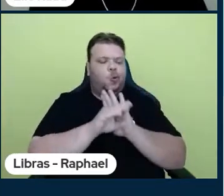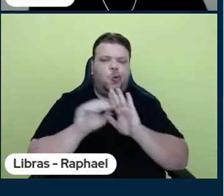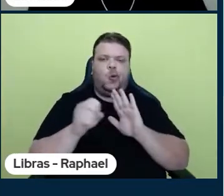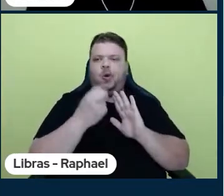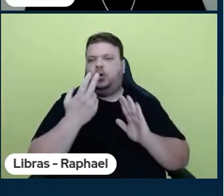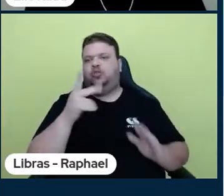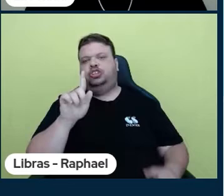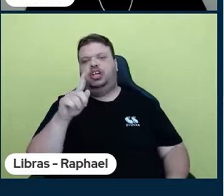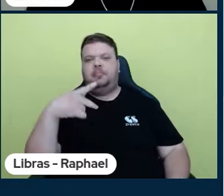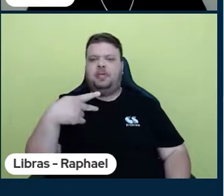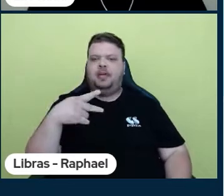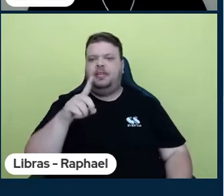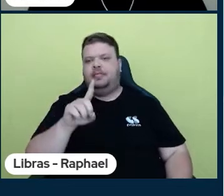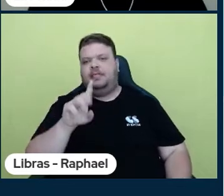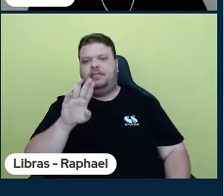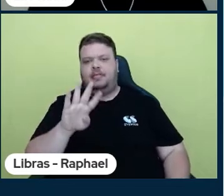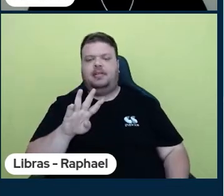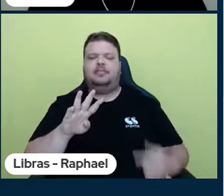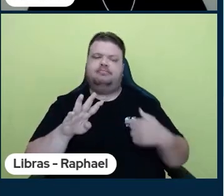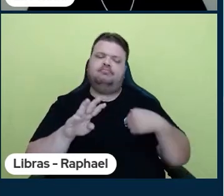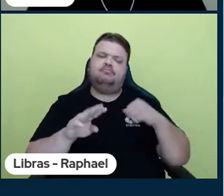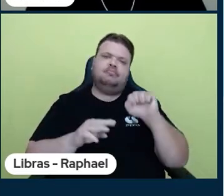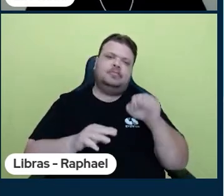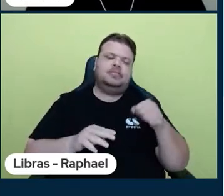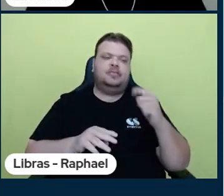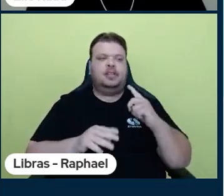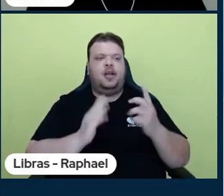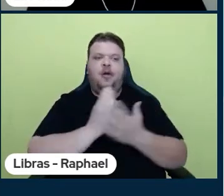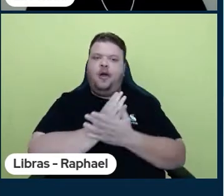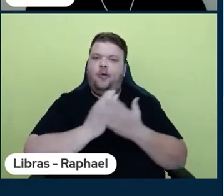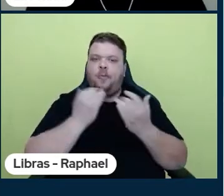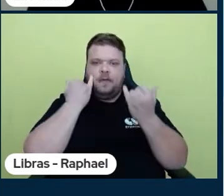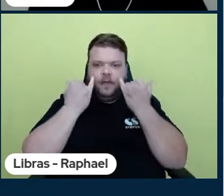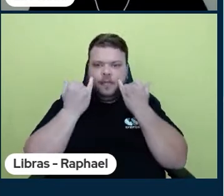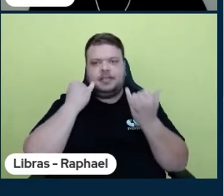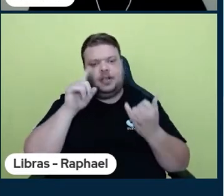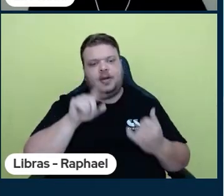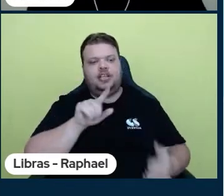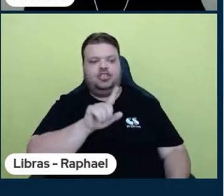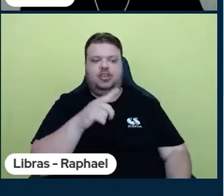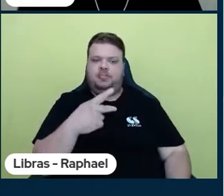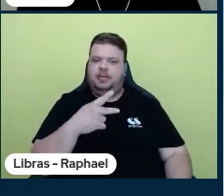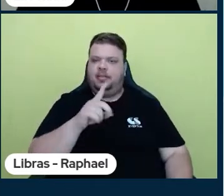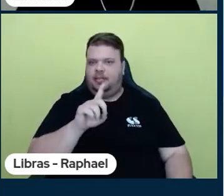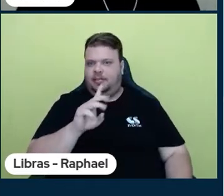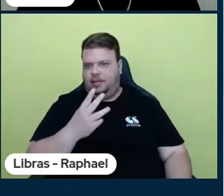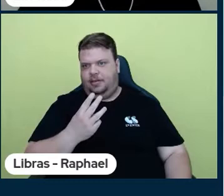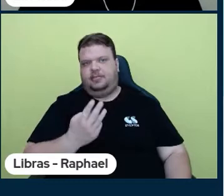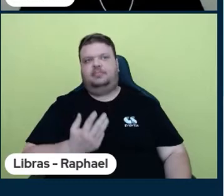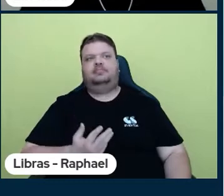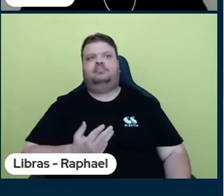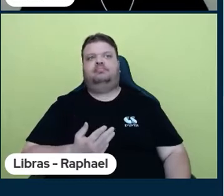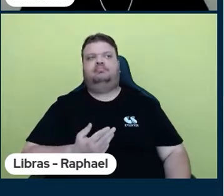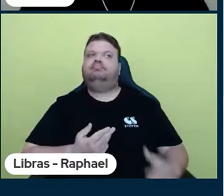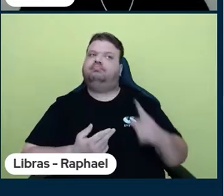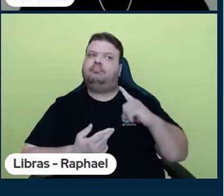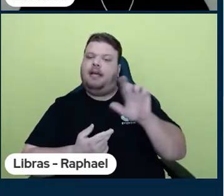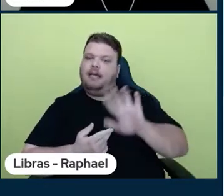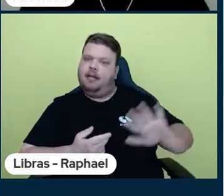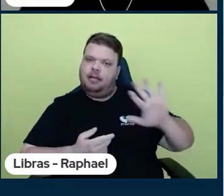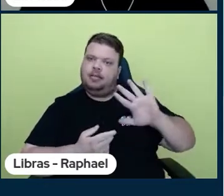question answers that you can check in order to get more information about GPT-3.